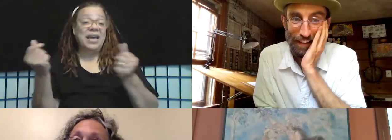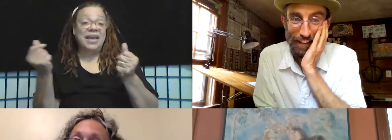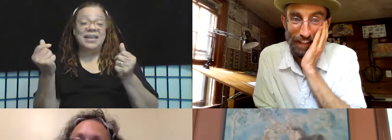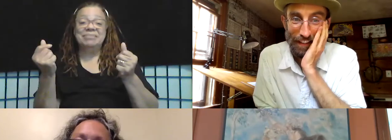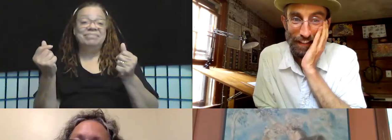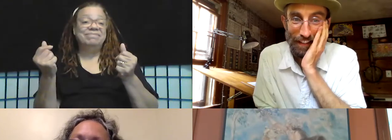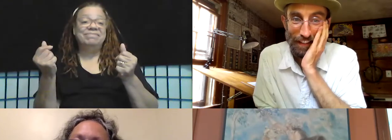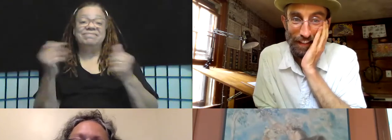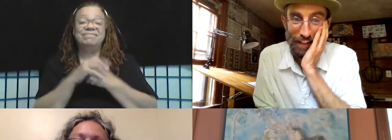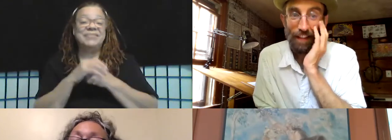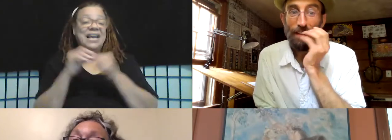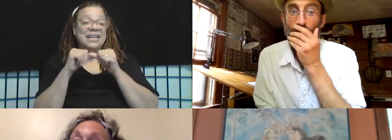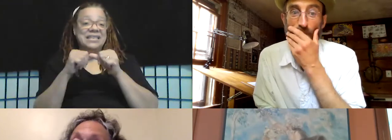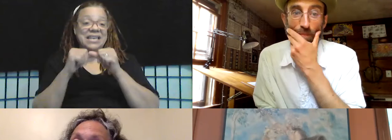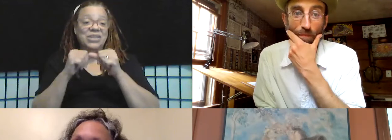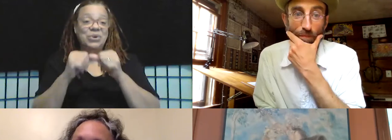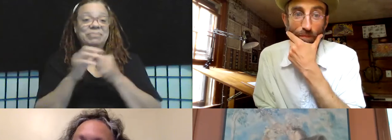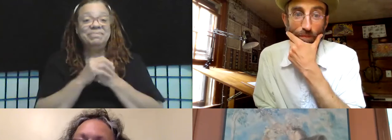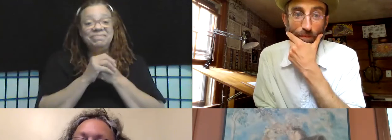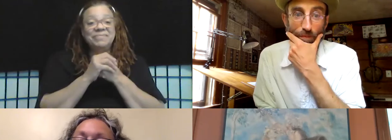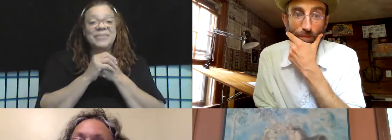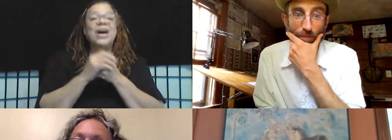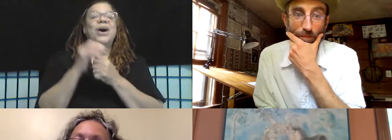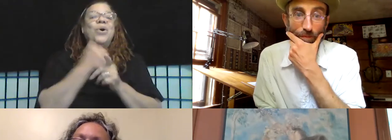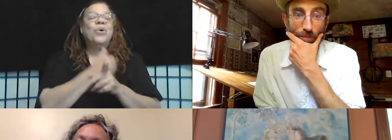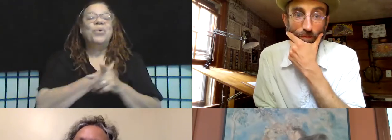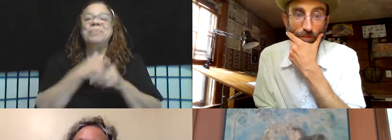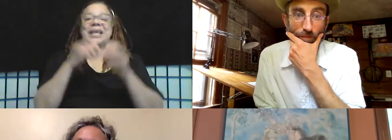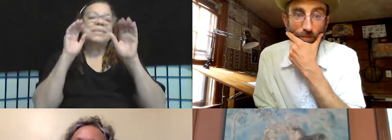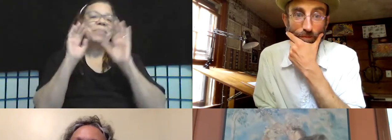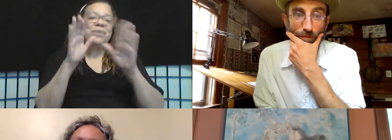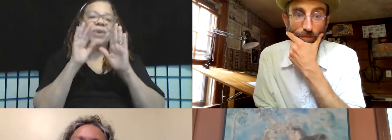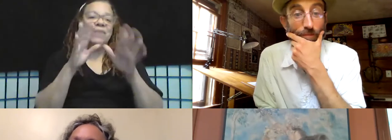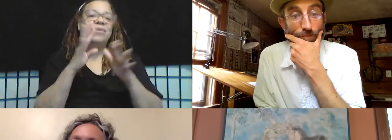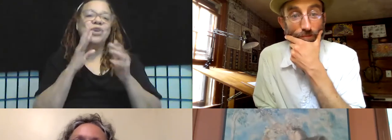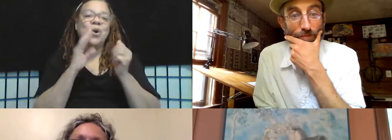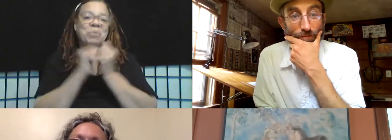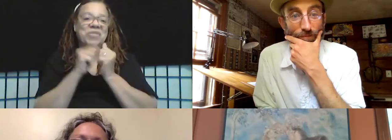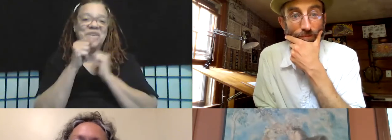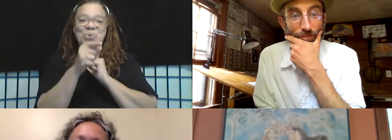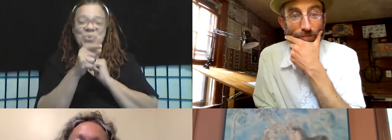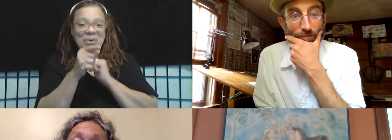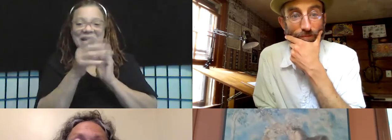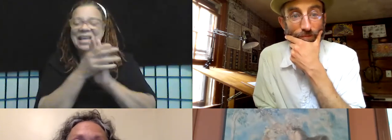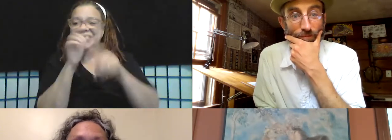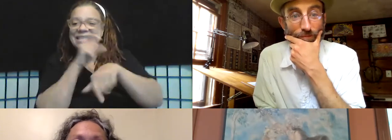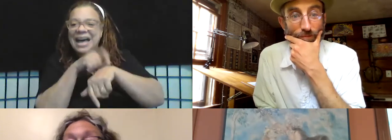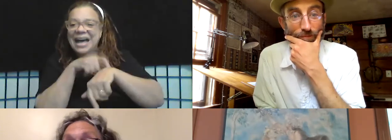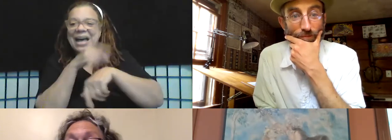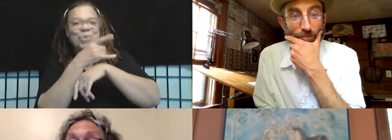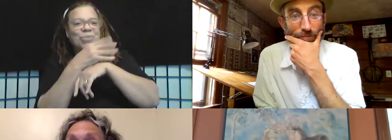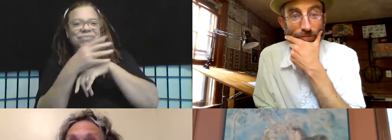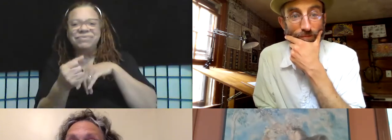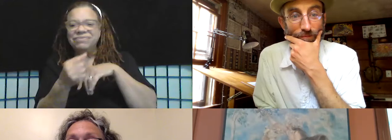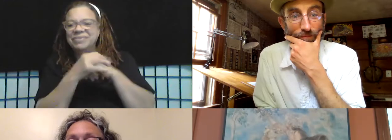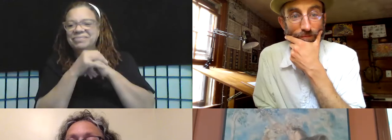they don't. I don't. Well, I hate to cut this short. It's been wonderful talking with you. Wow, it's just delightful to talk about the